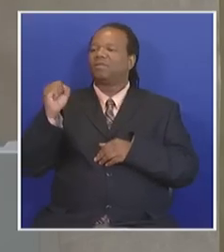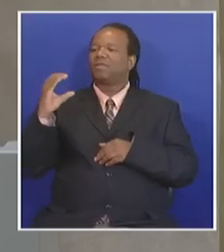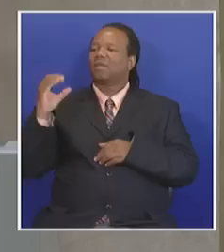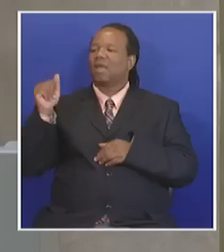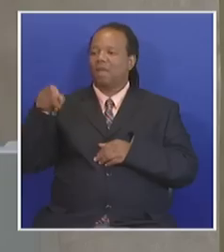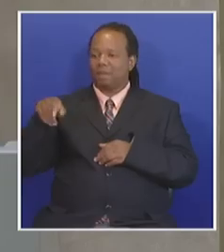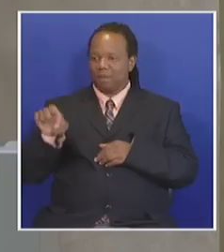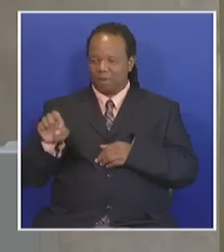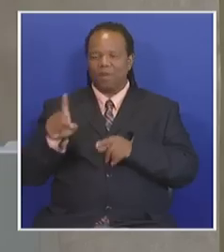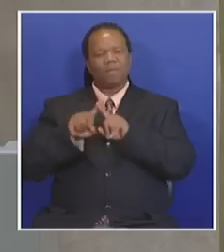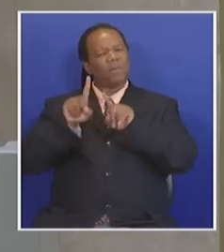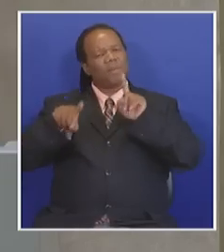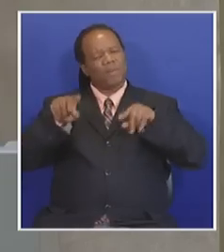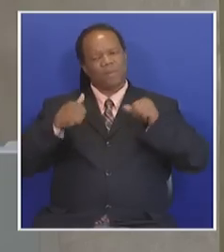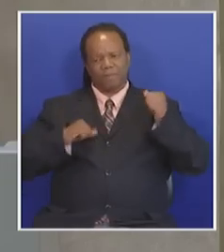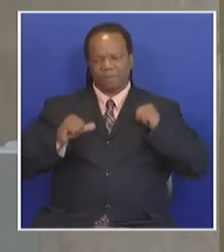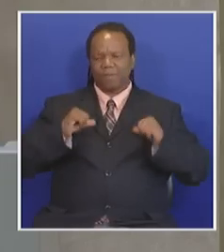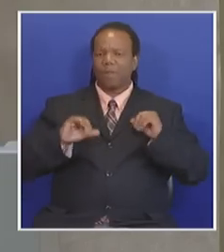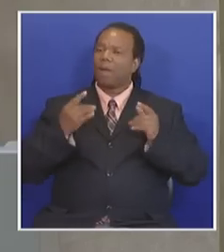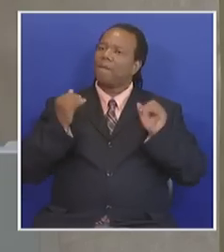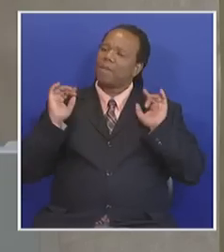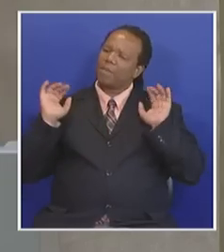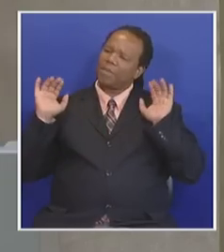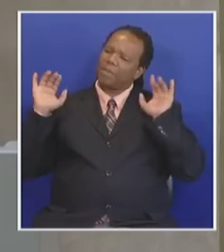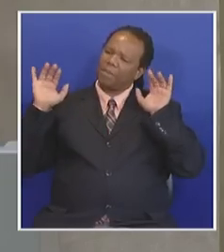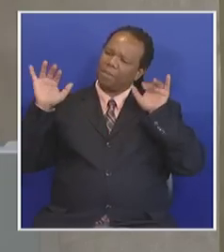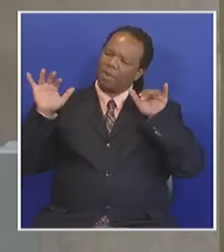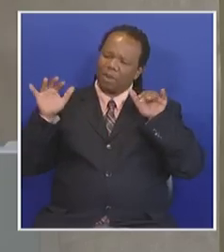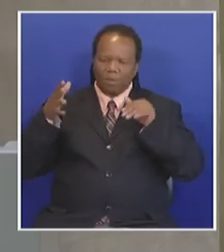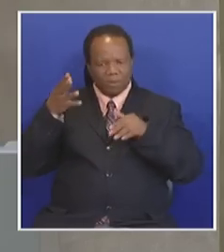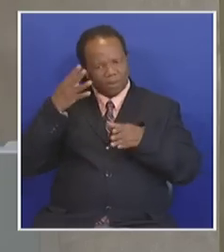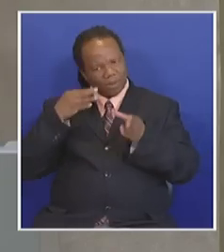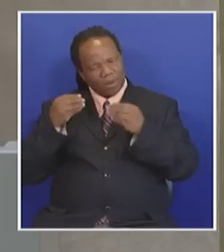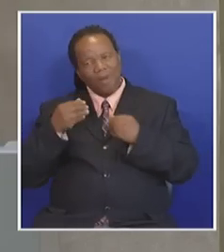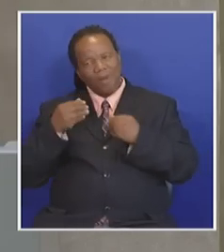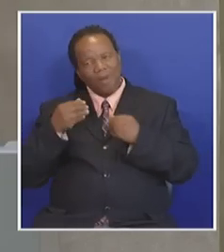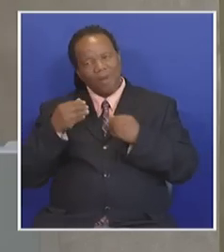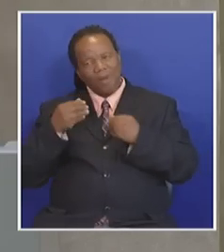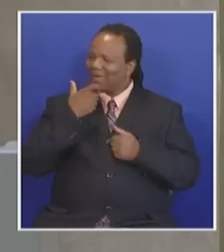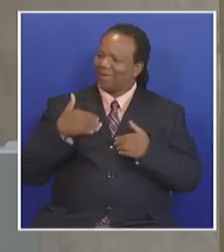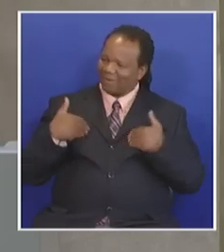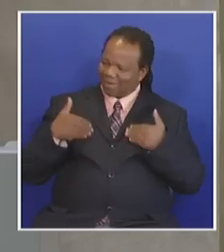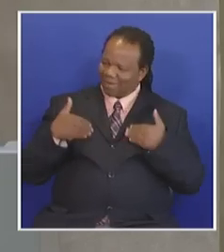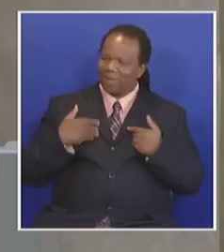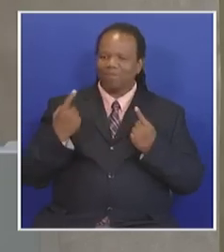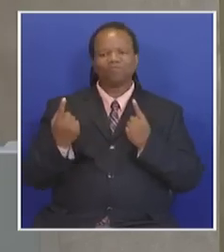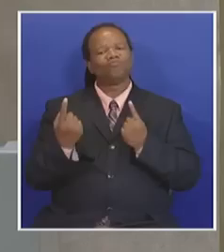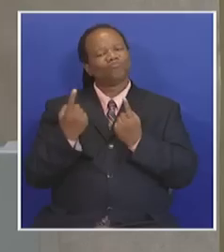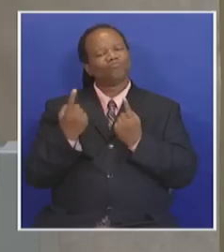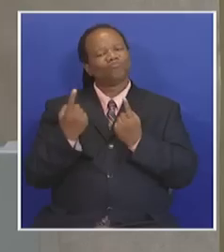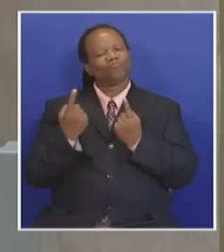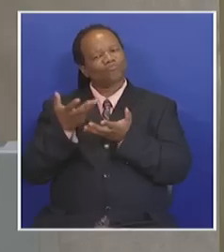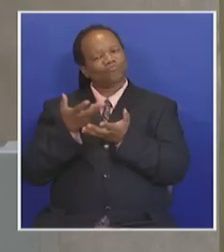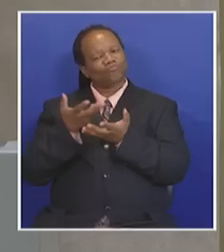and continue to bring people together from across various spectrums of society to engage with each other as South